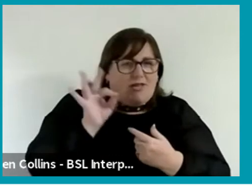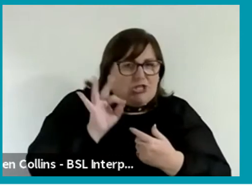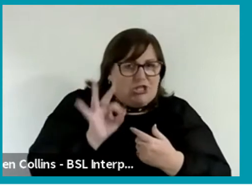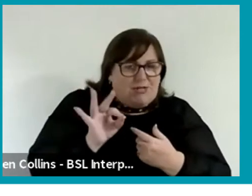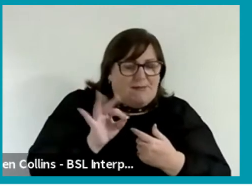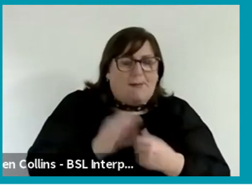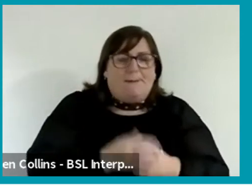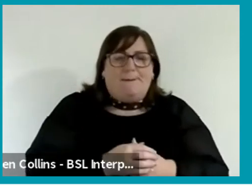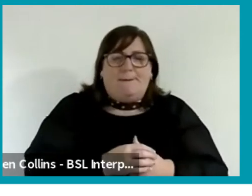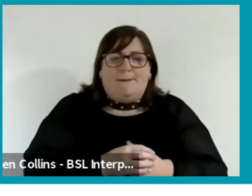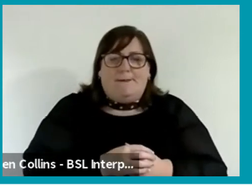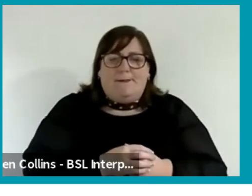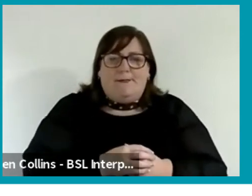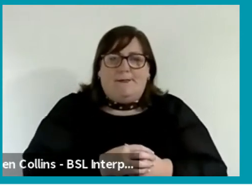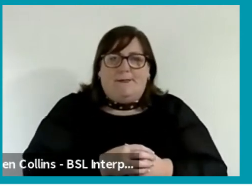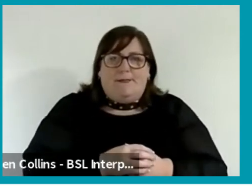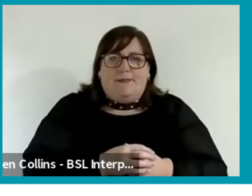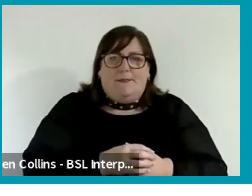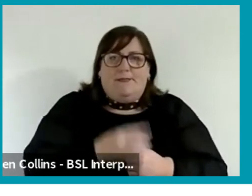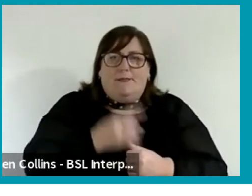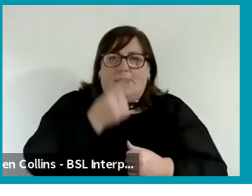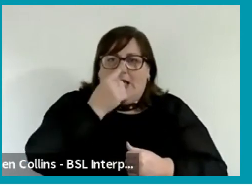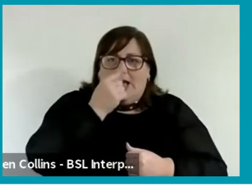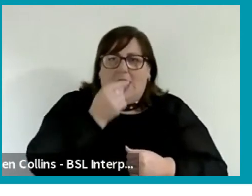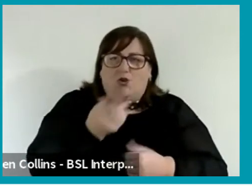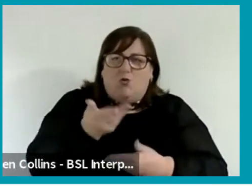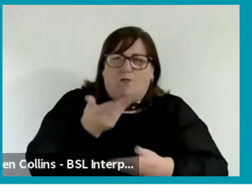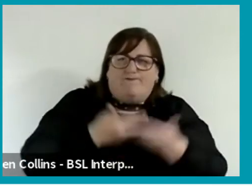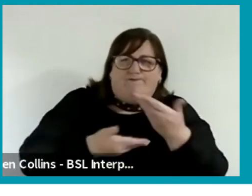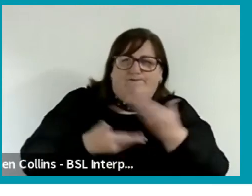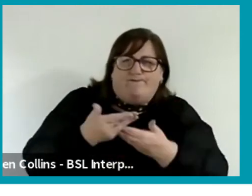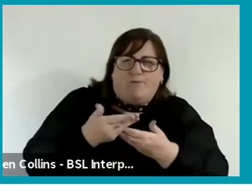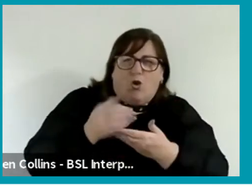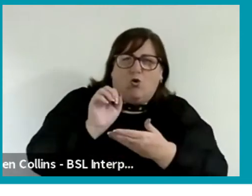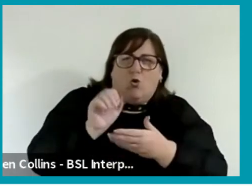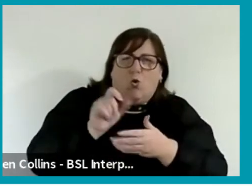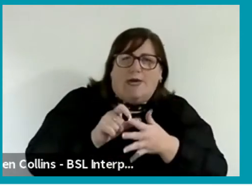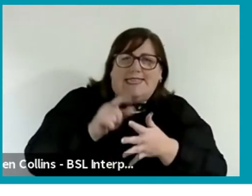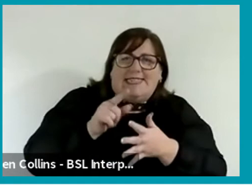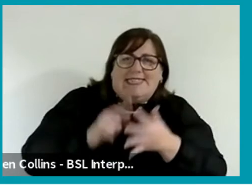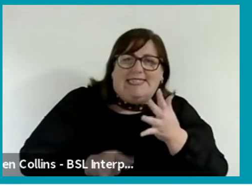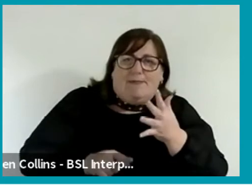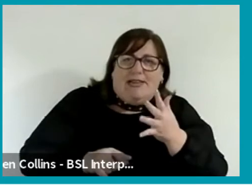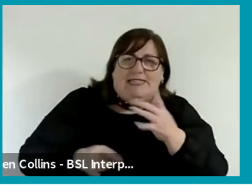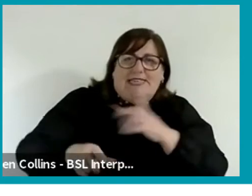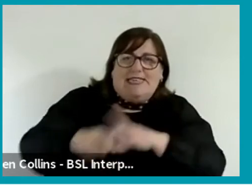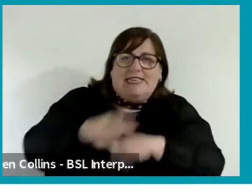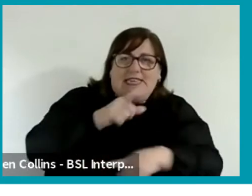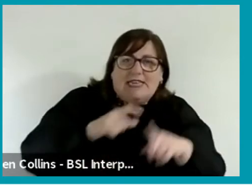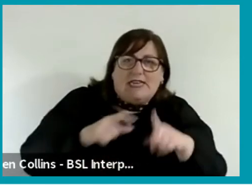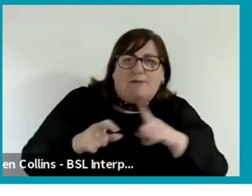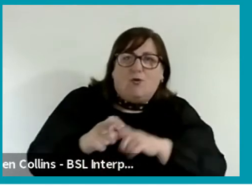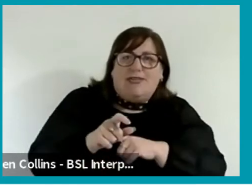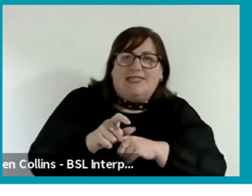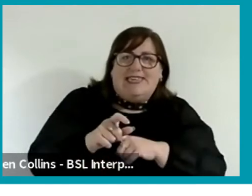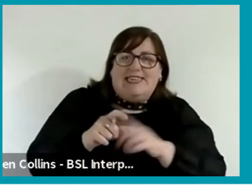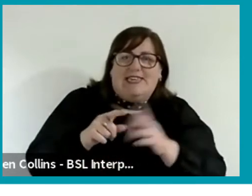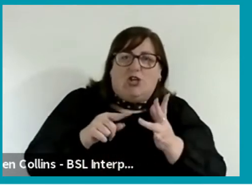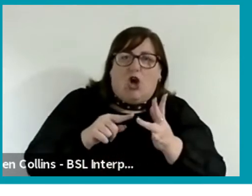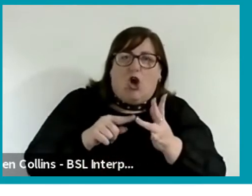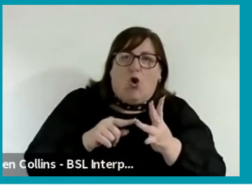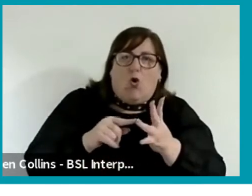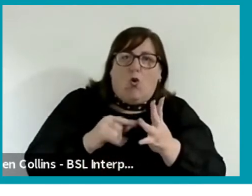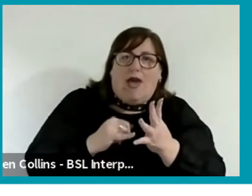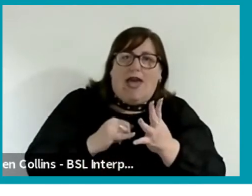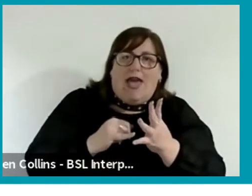into your disability community there at OSTC? What happens within this group or this forum? To take us through that, step us,